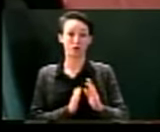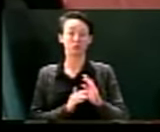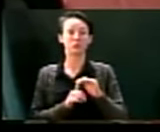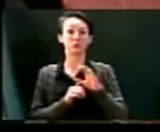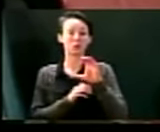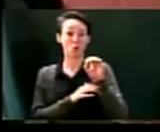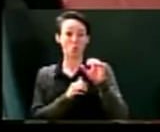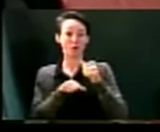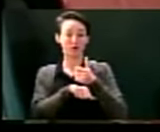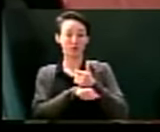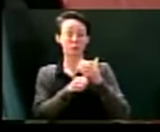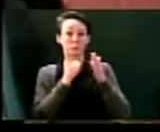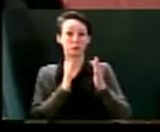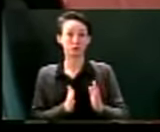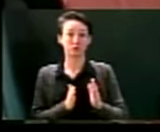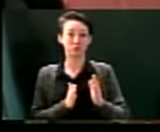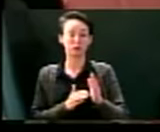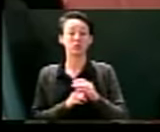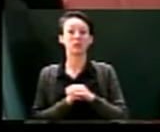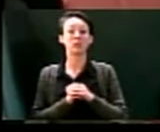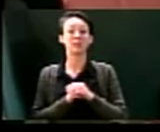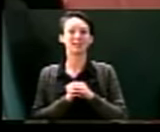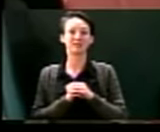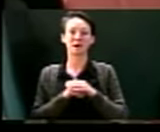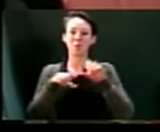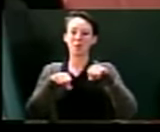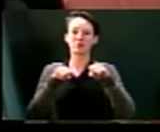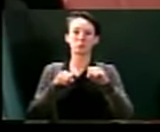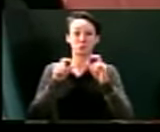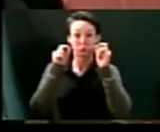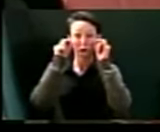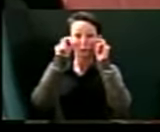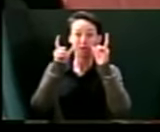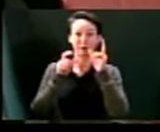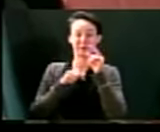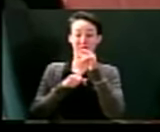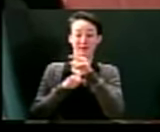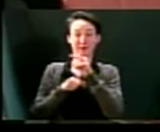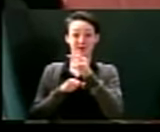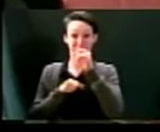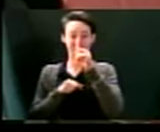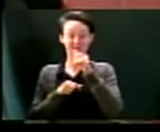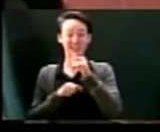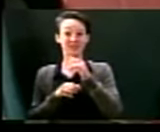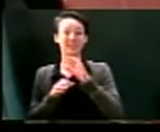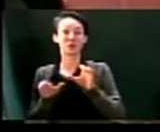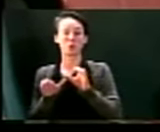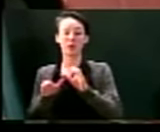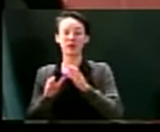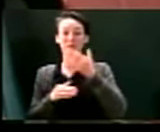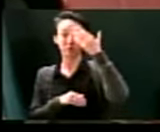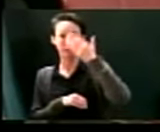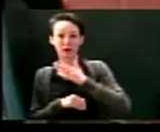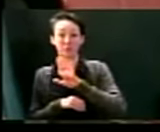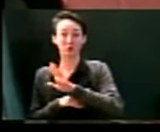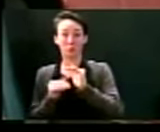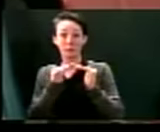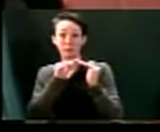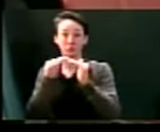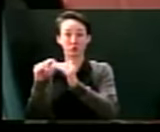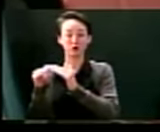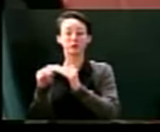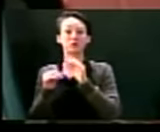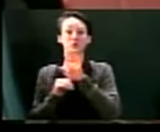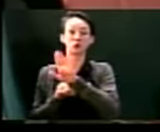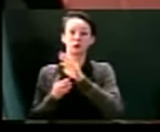Dr. McQueen, the Commissioner of Education, was able to surprise her and do that in front of her peers and students and other dignitaries and